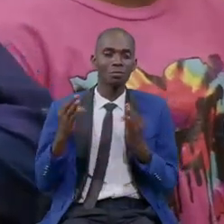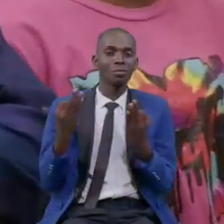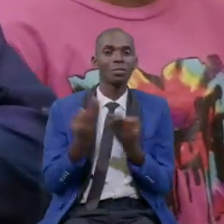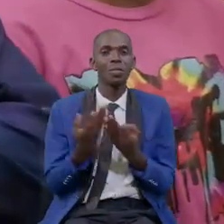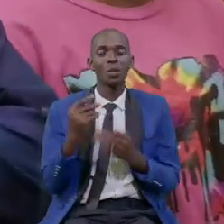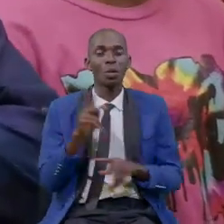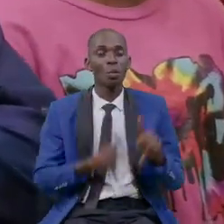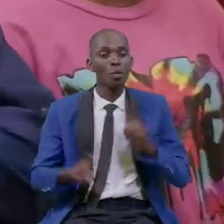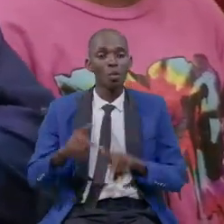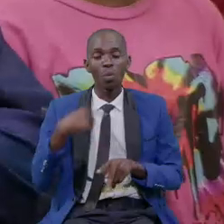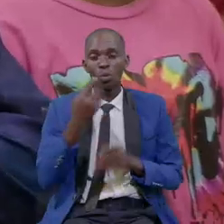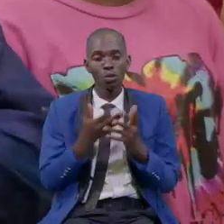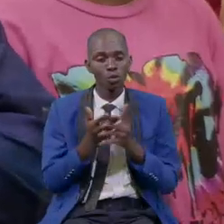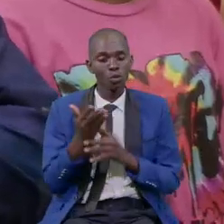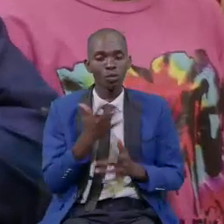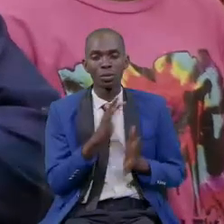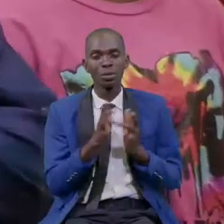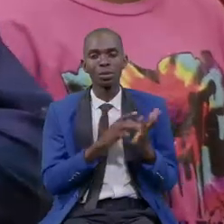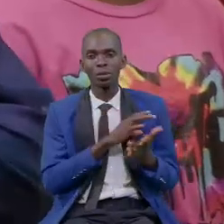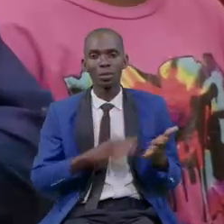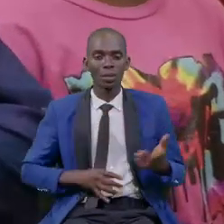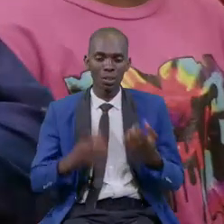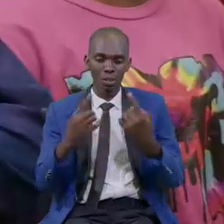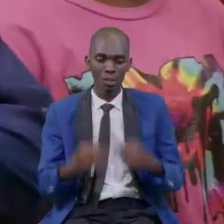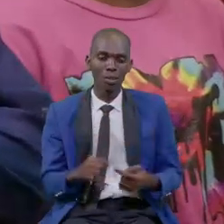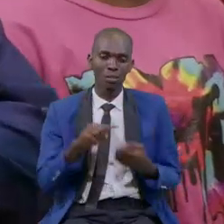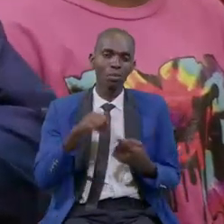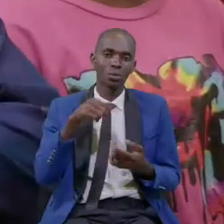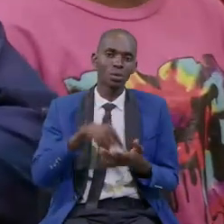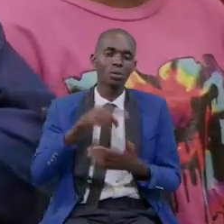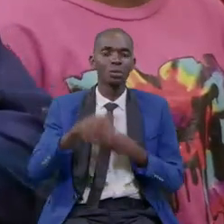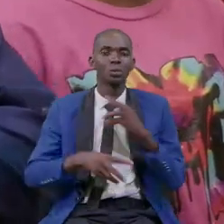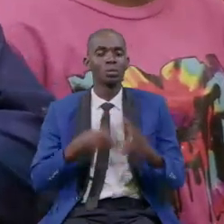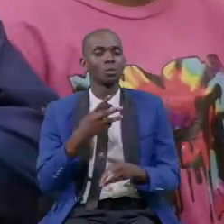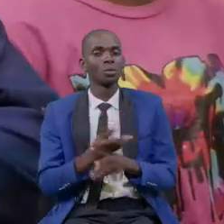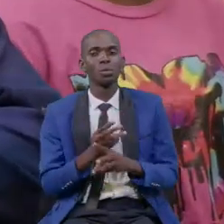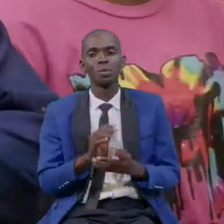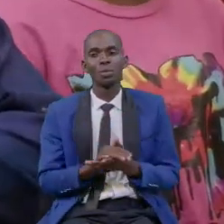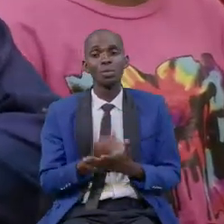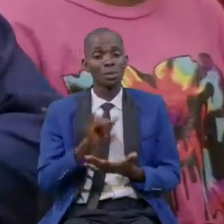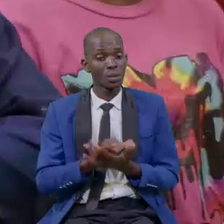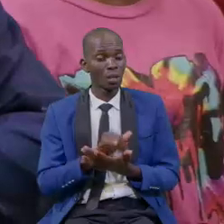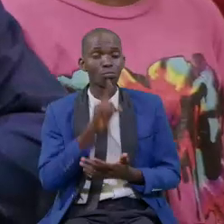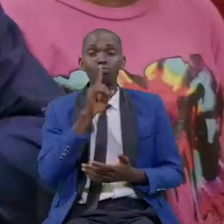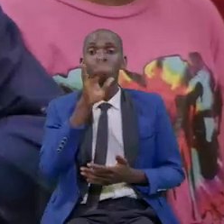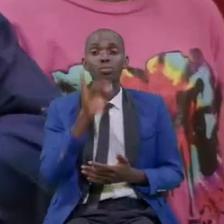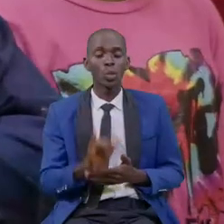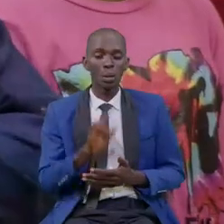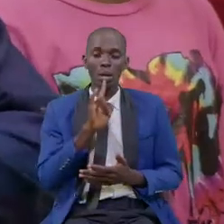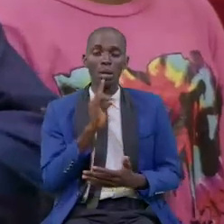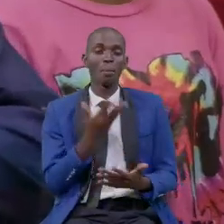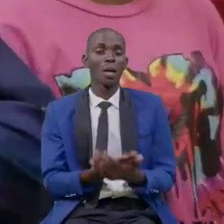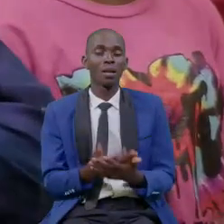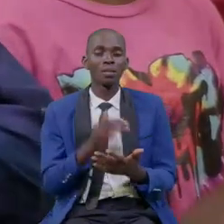through who Jesus came into the world. That shows very